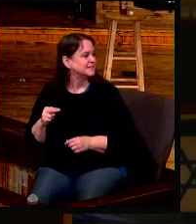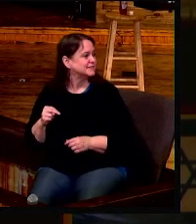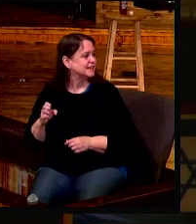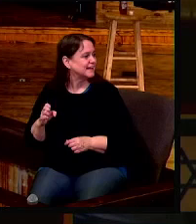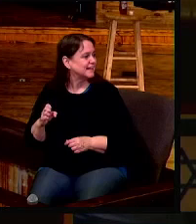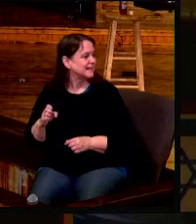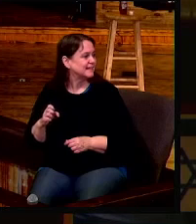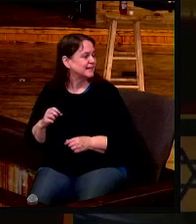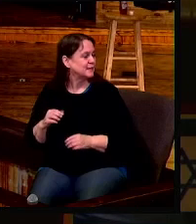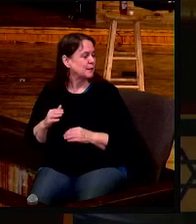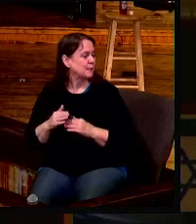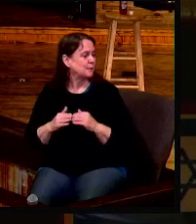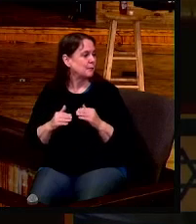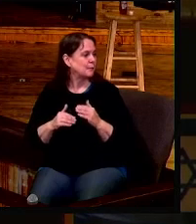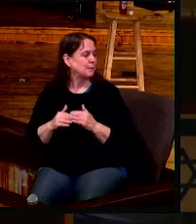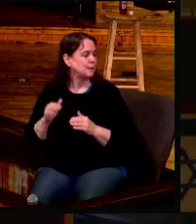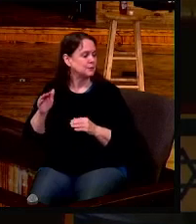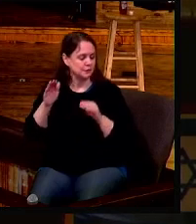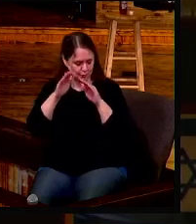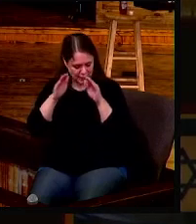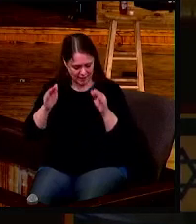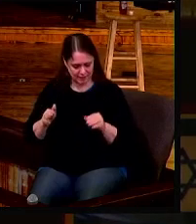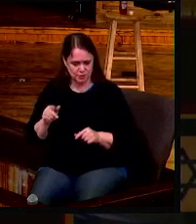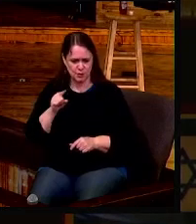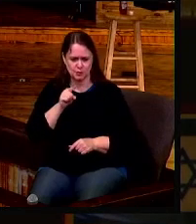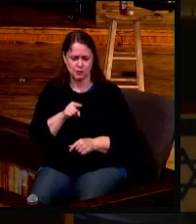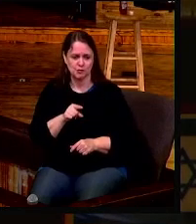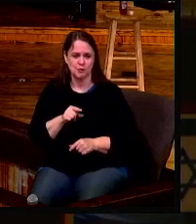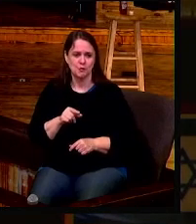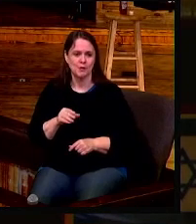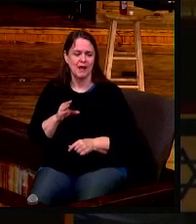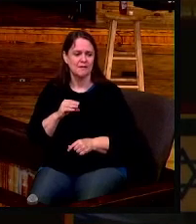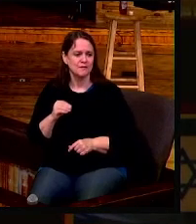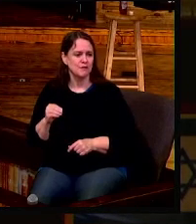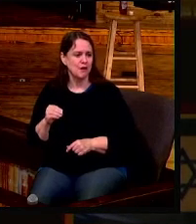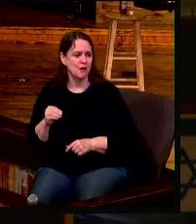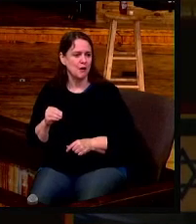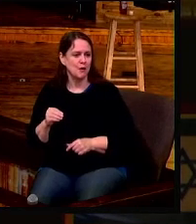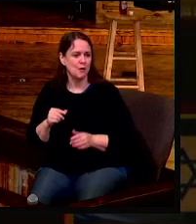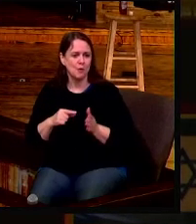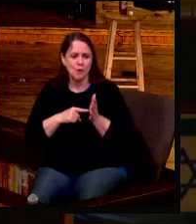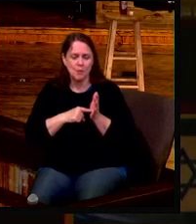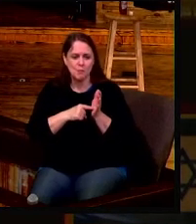cheat and a liar. You have no evidence that he was a cheat and a liar.